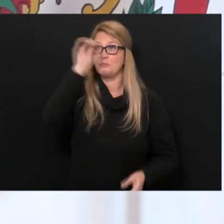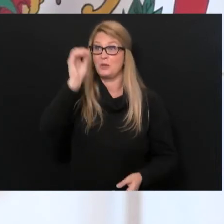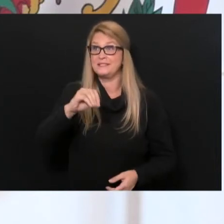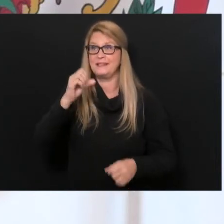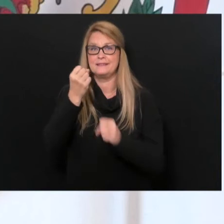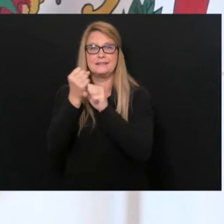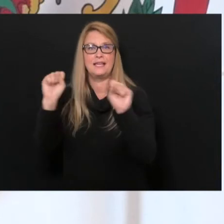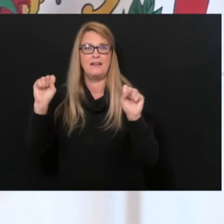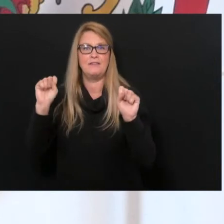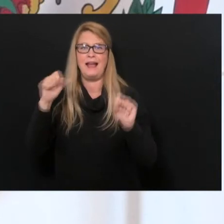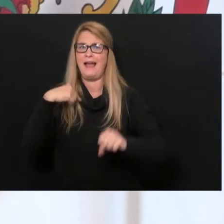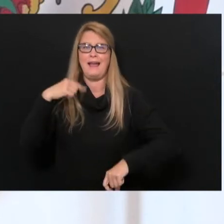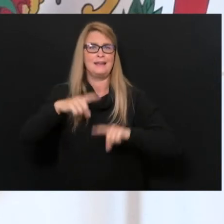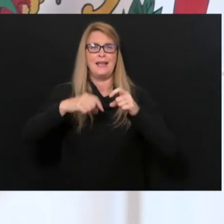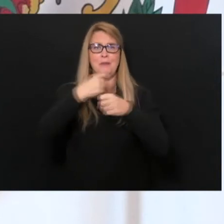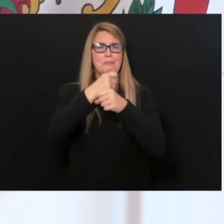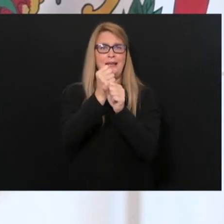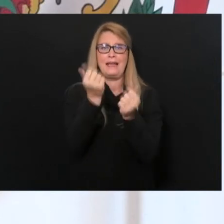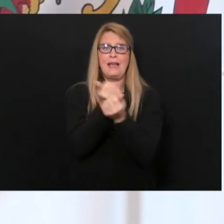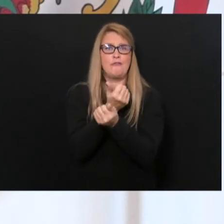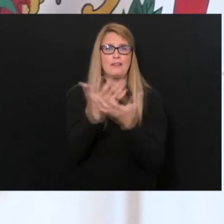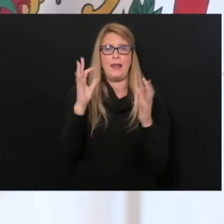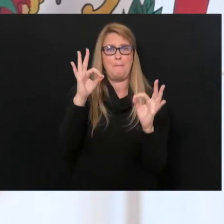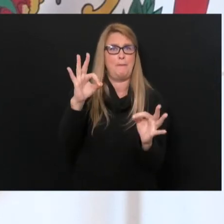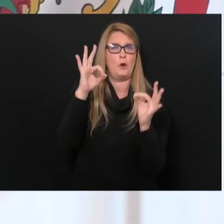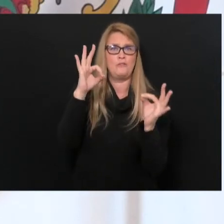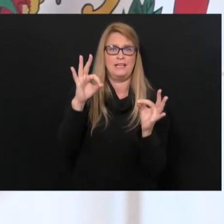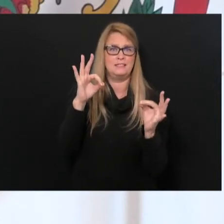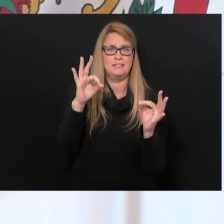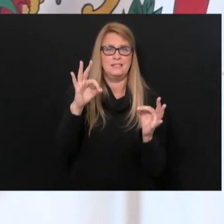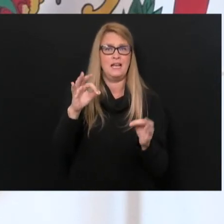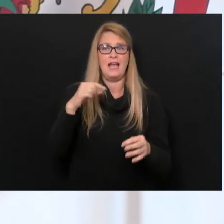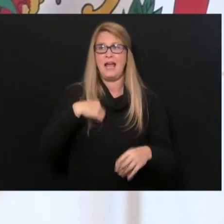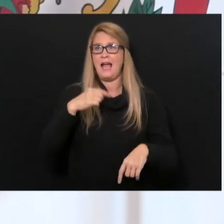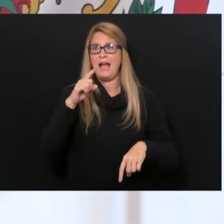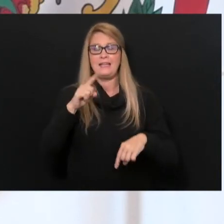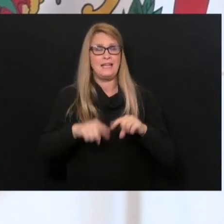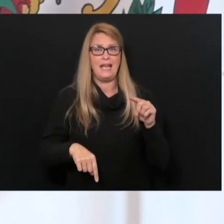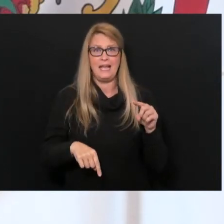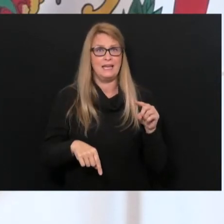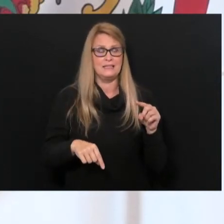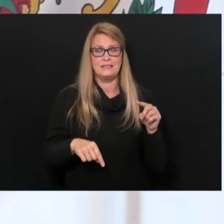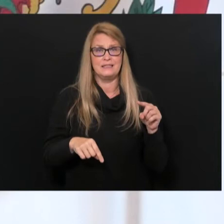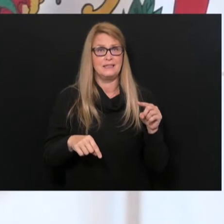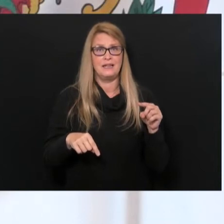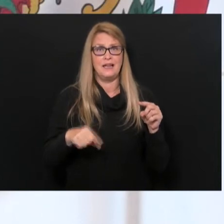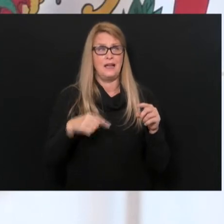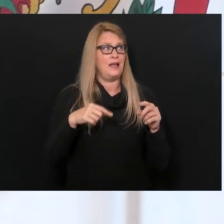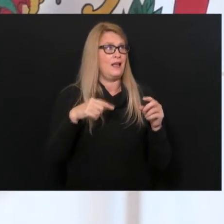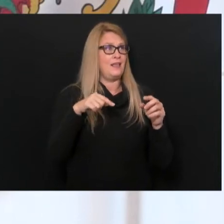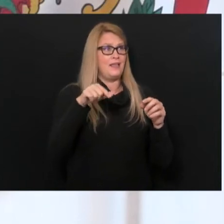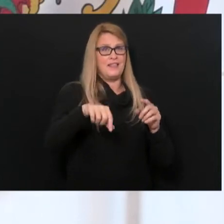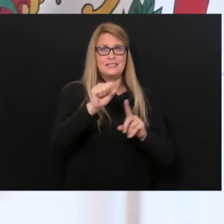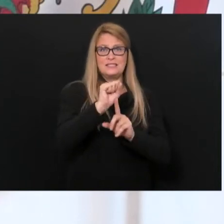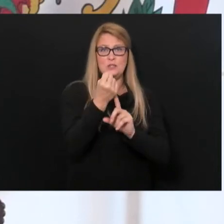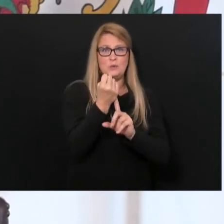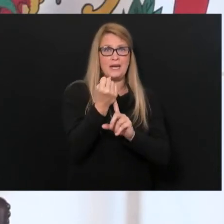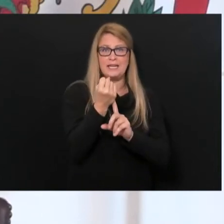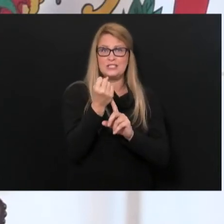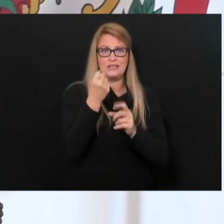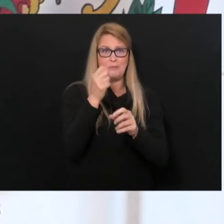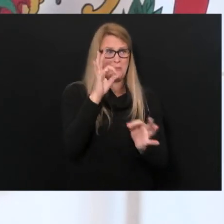it perfect. Like I said, I can't part the seas or calm the seas. But if you can sit by and say,